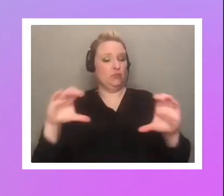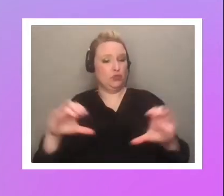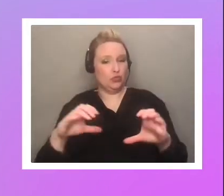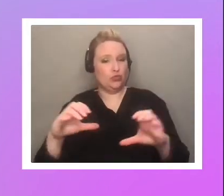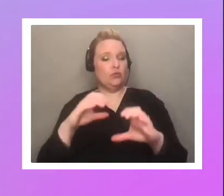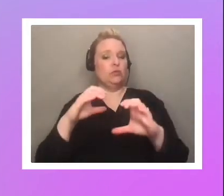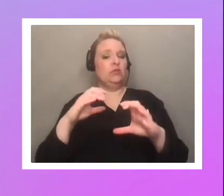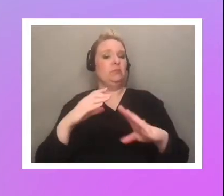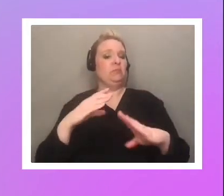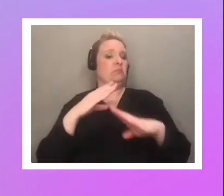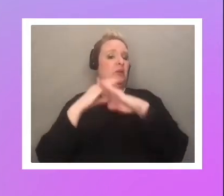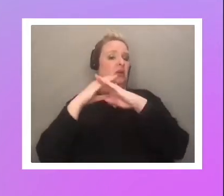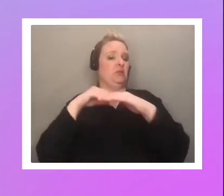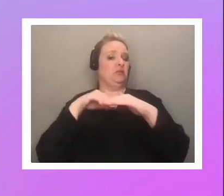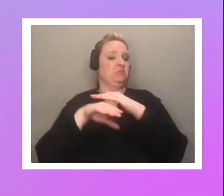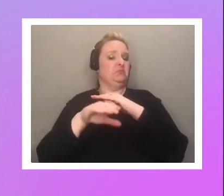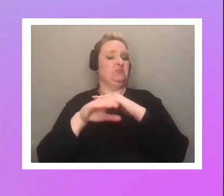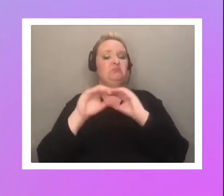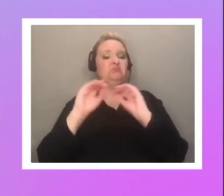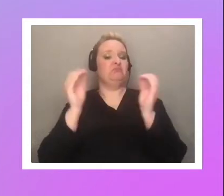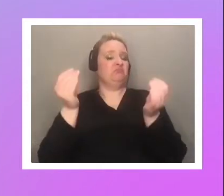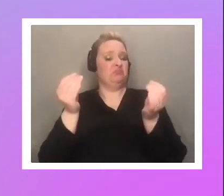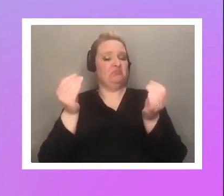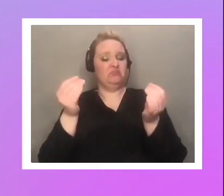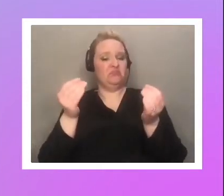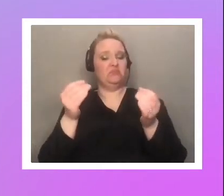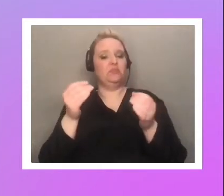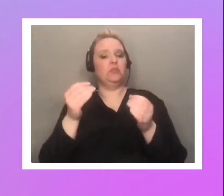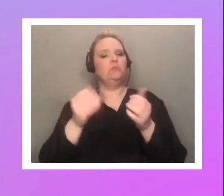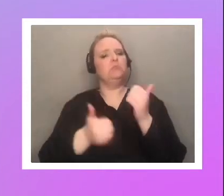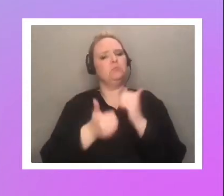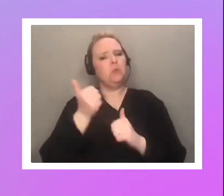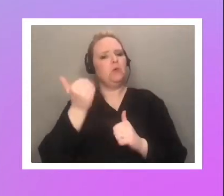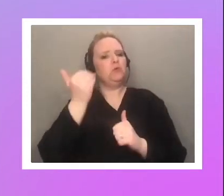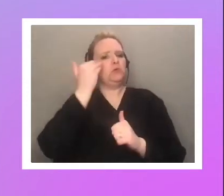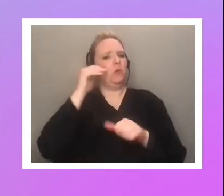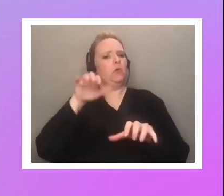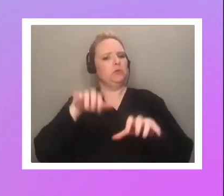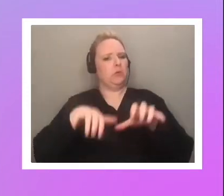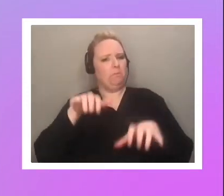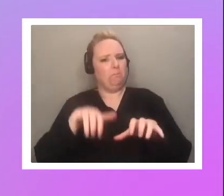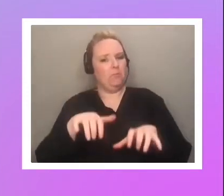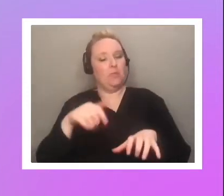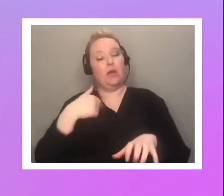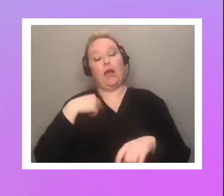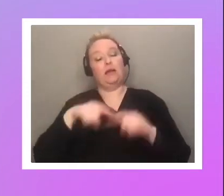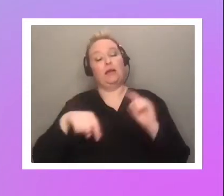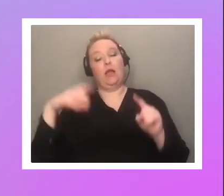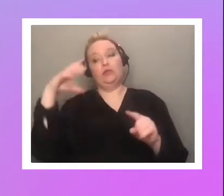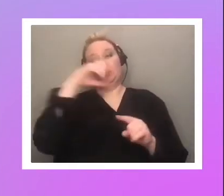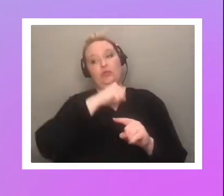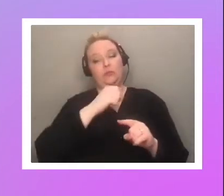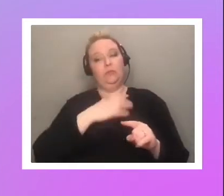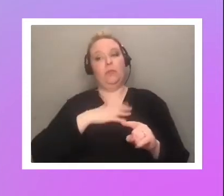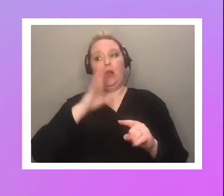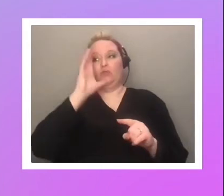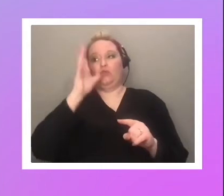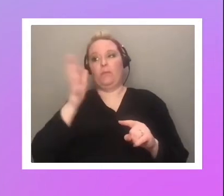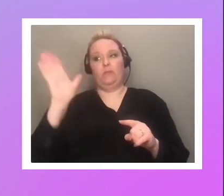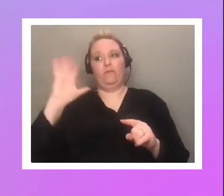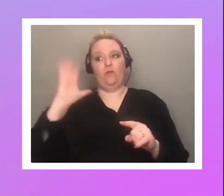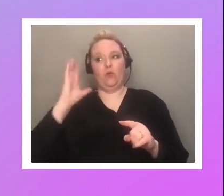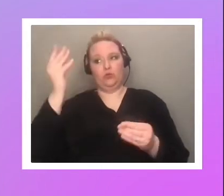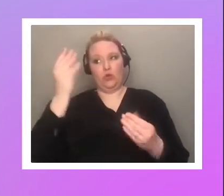entry. Most people know how to use a keyboard. I'm not going to assume, because as my grandma used to say,